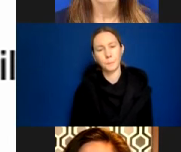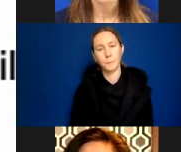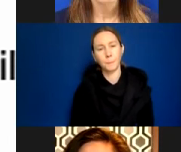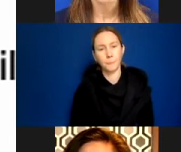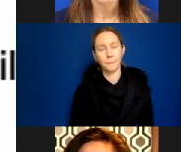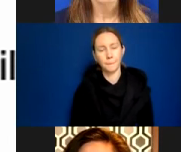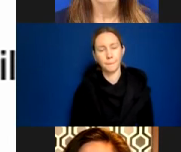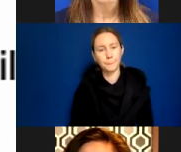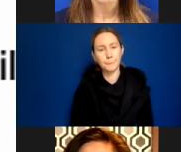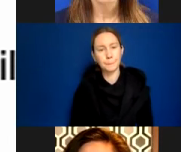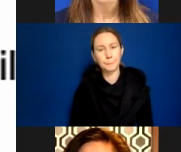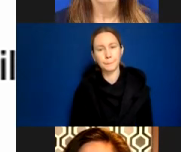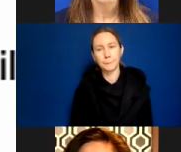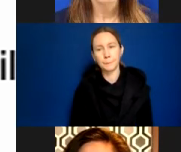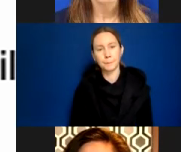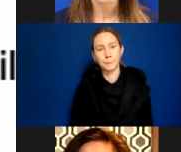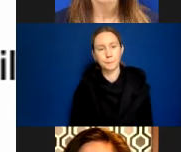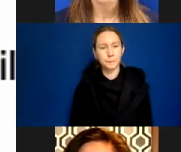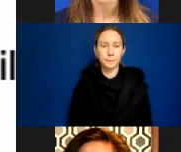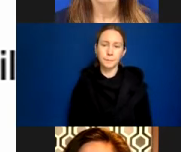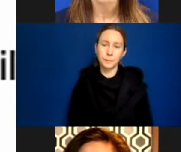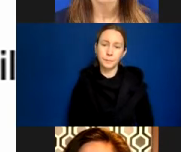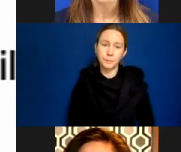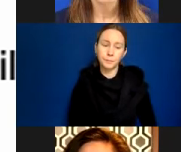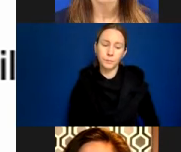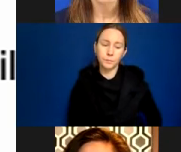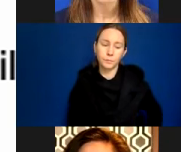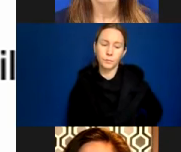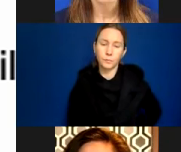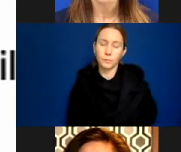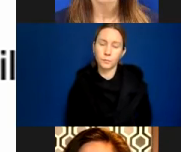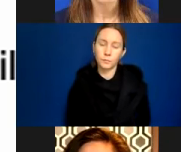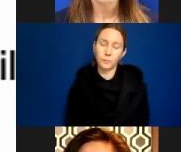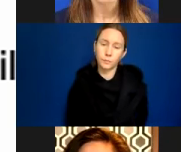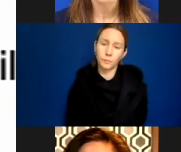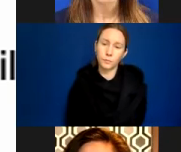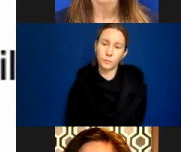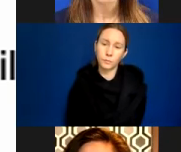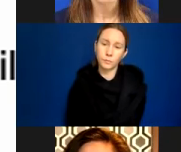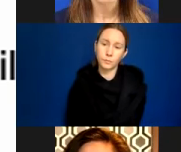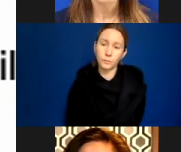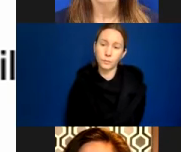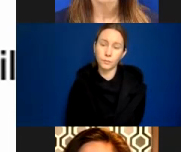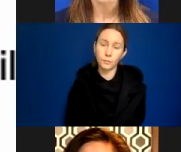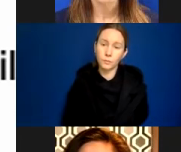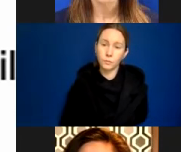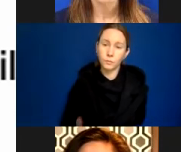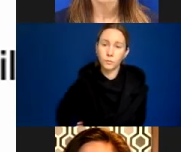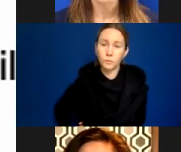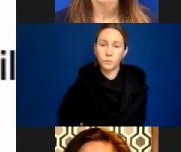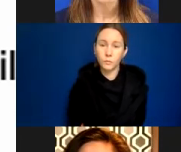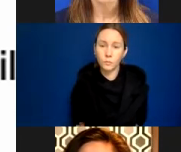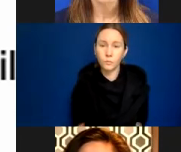test, has been here for a few years. It does require certification, but people can do it, and you can just log in